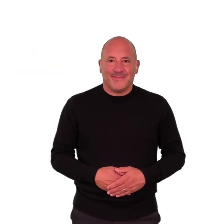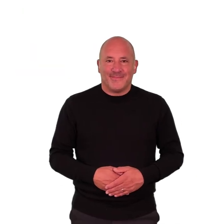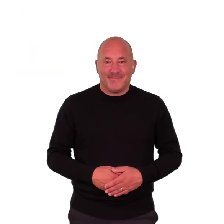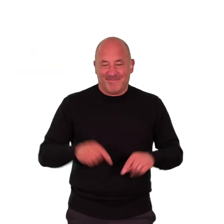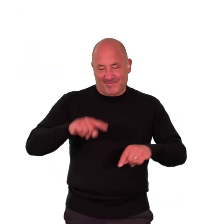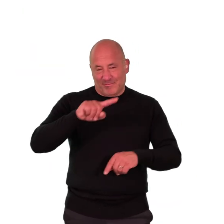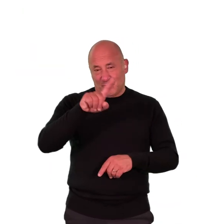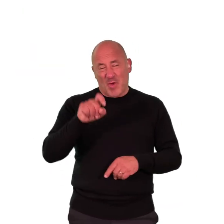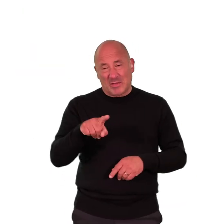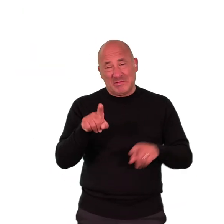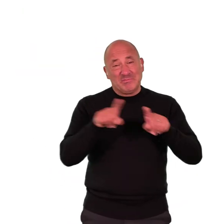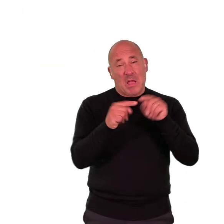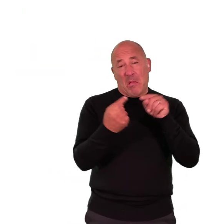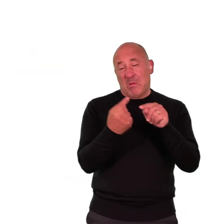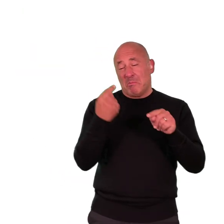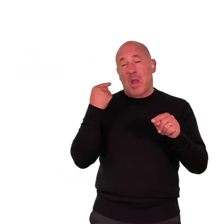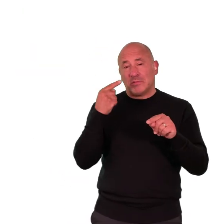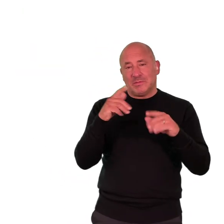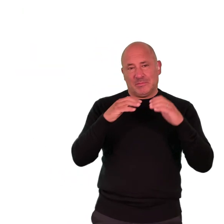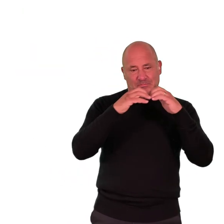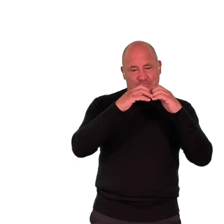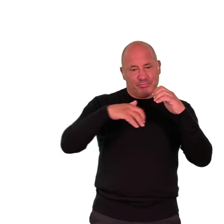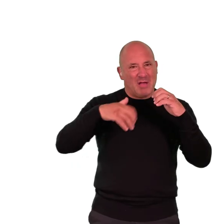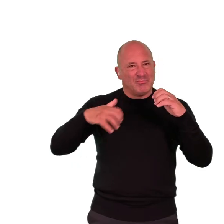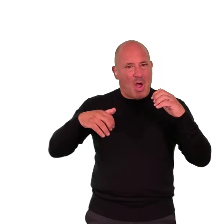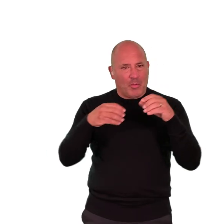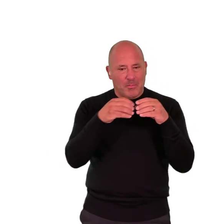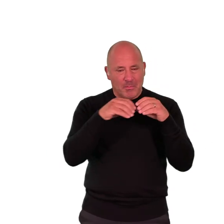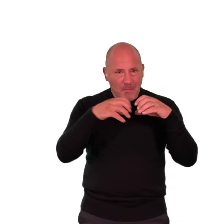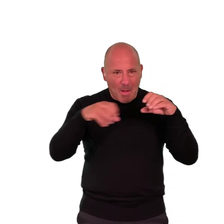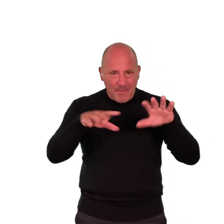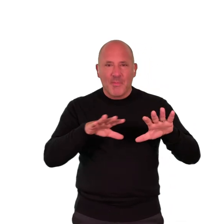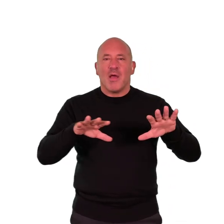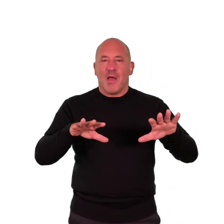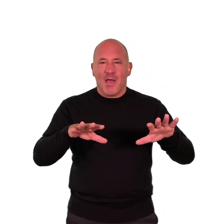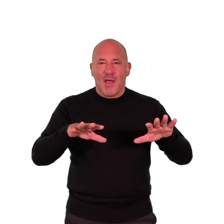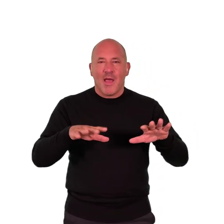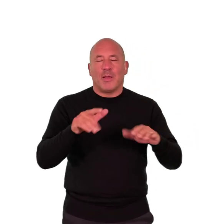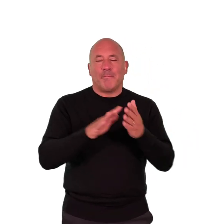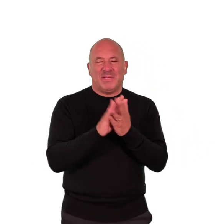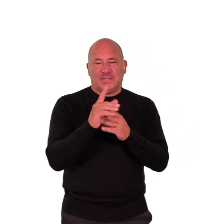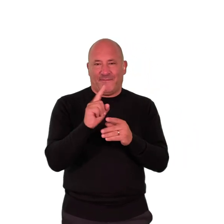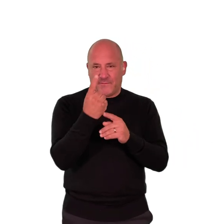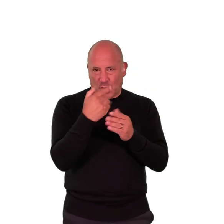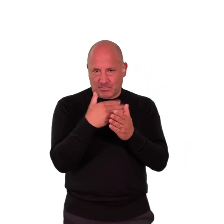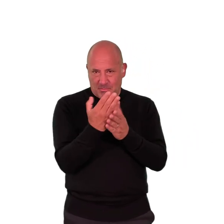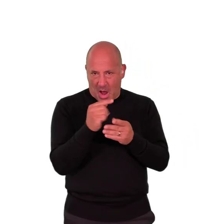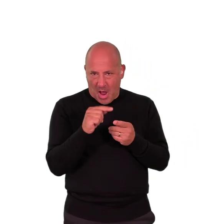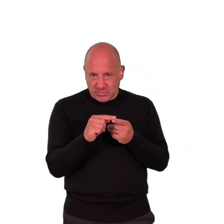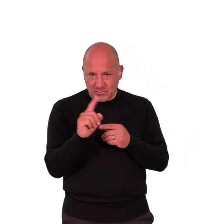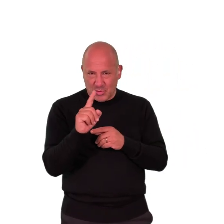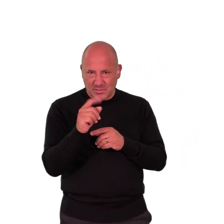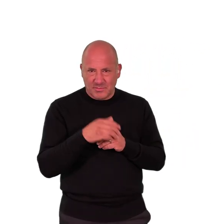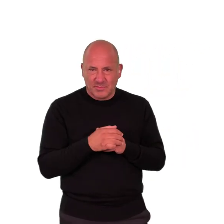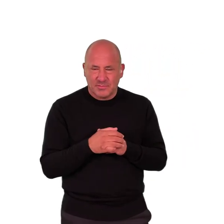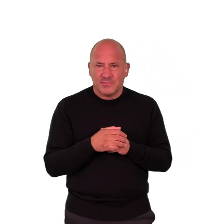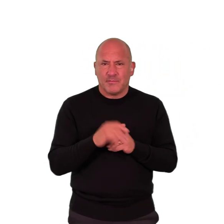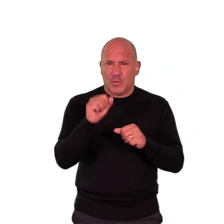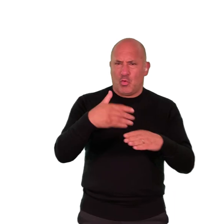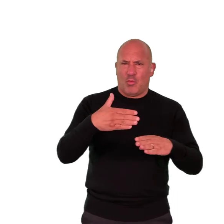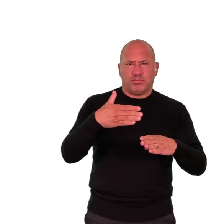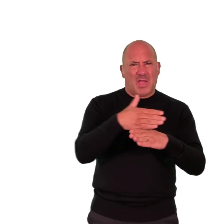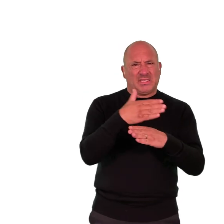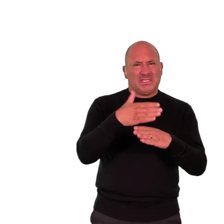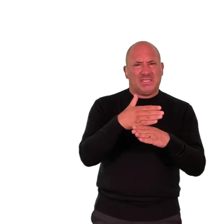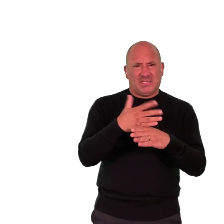Again, one way to approach this is to separate the question into parts. So let's start with the first part of the question. Why is this